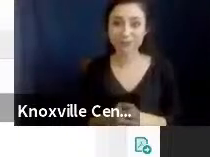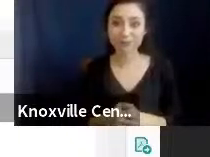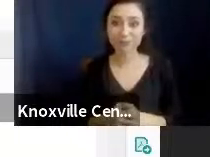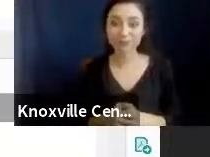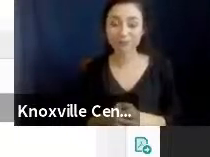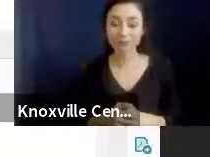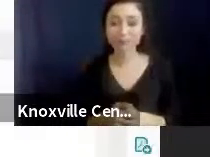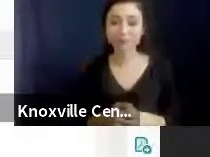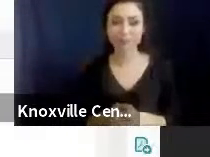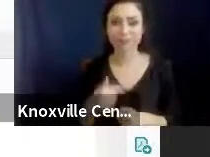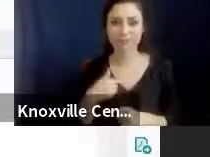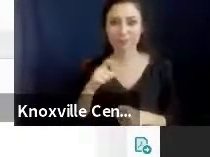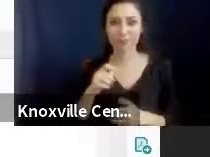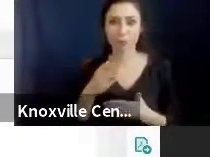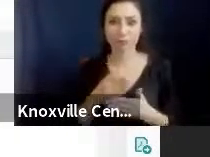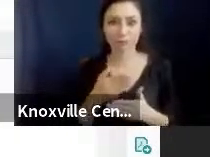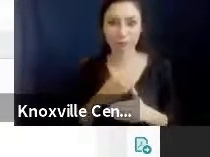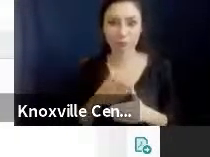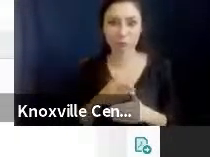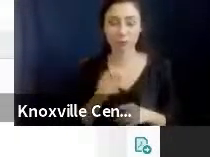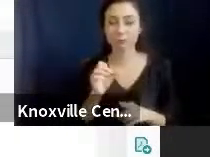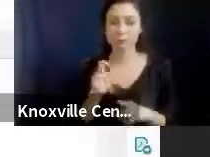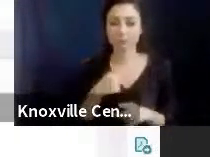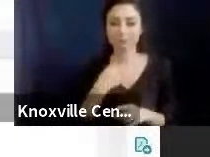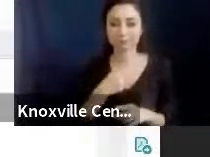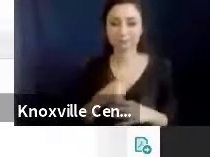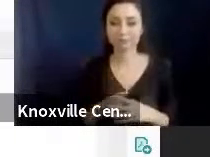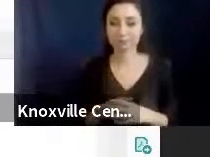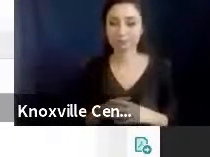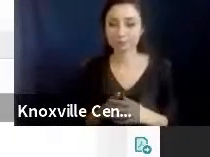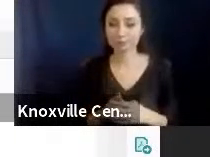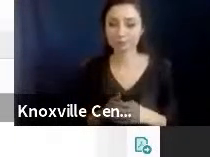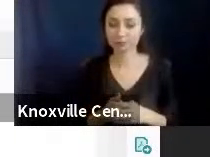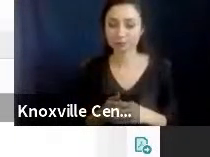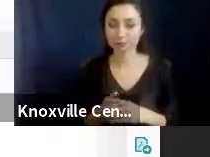Stop sharing. Oh, well, I didn't have somebody want to go back on the Okay, that's right.